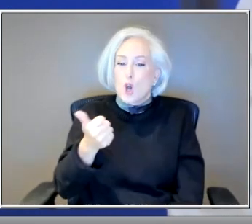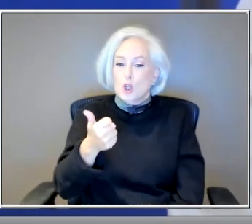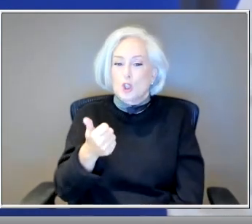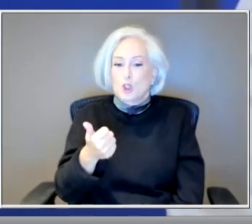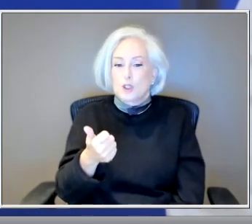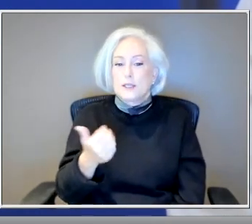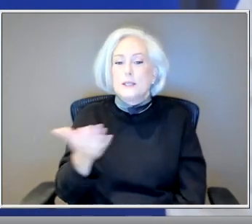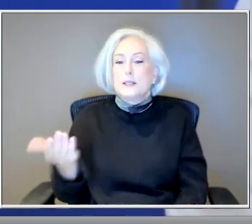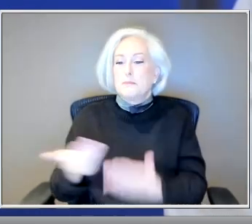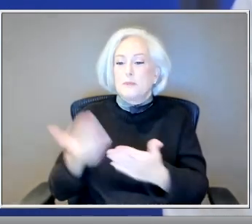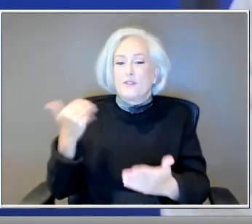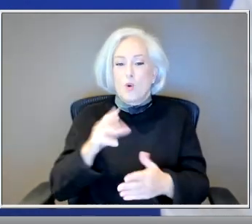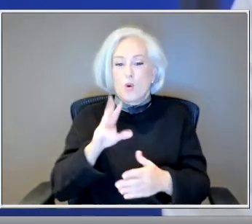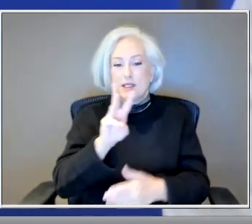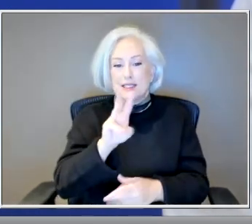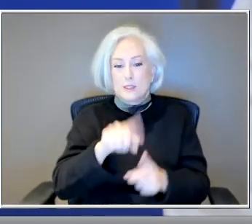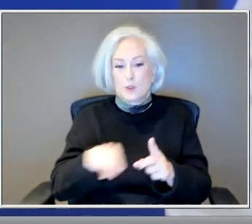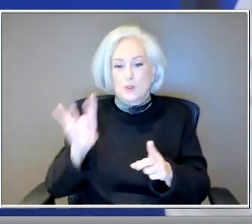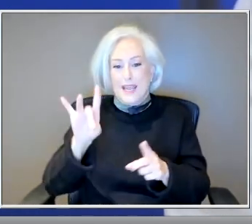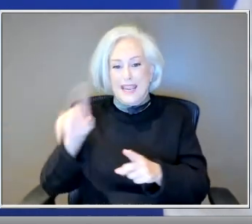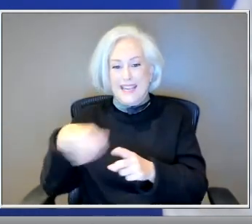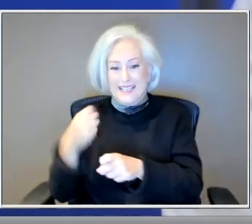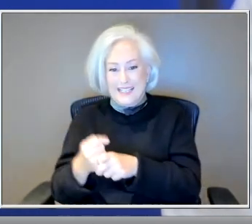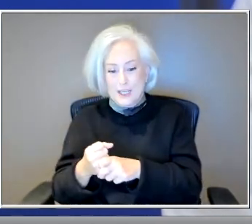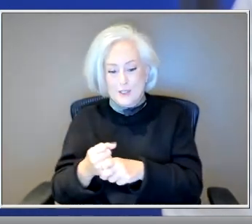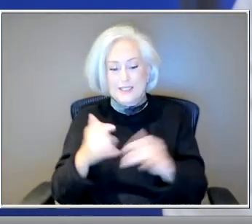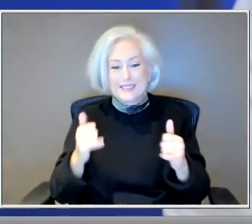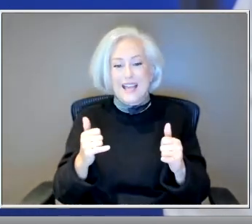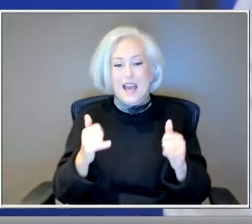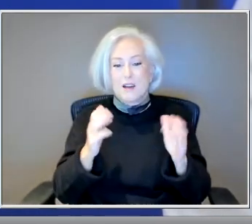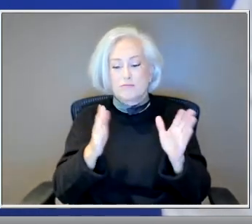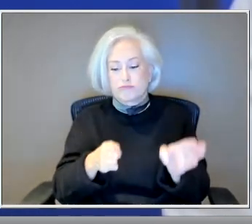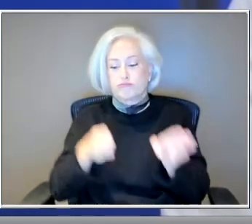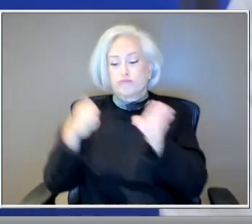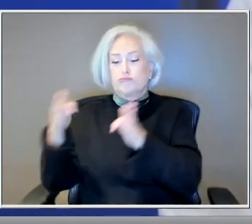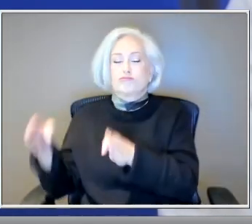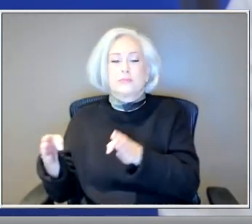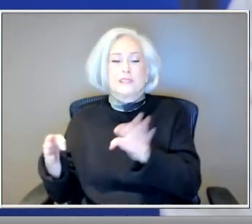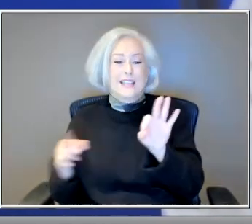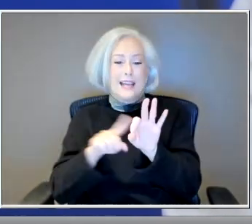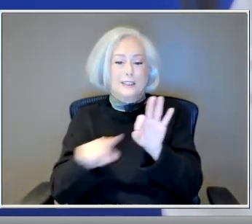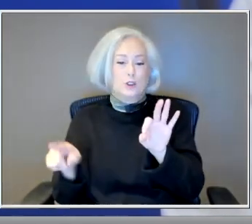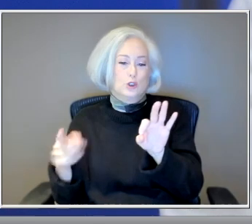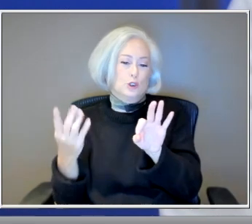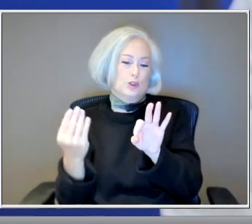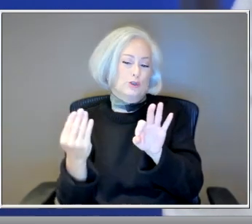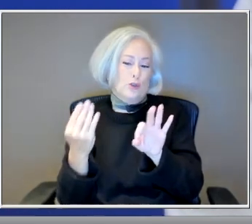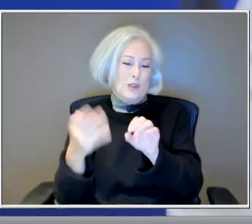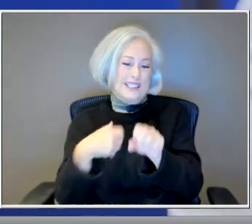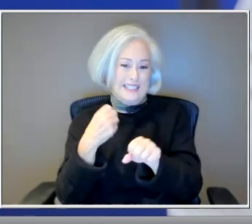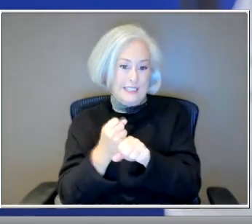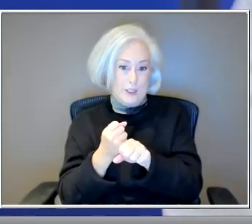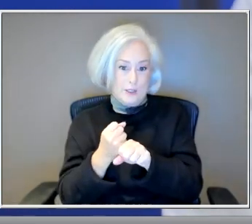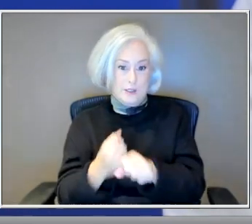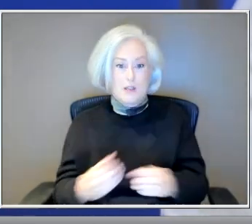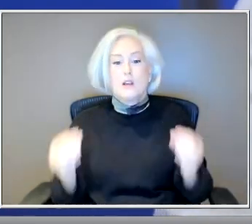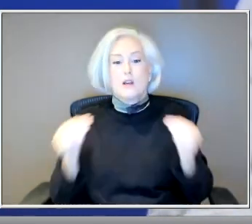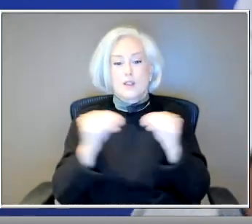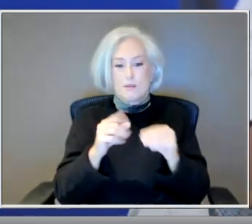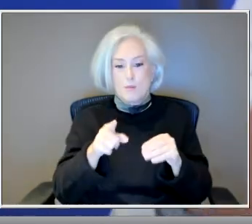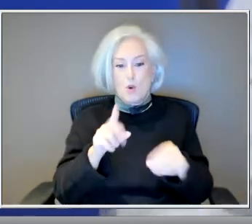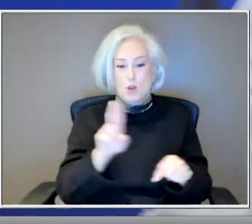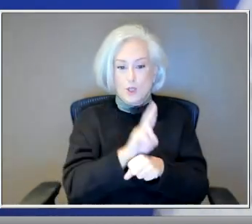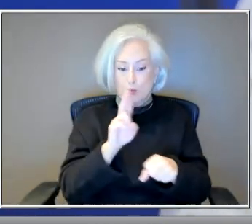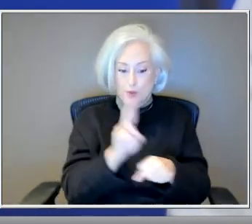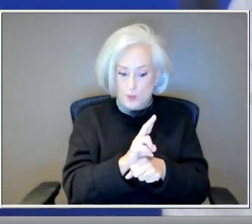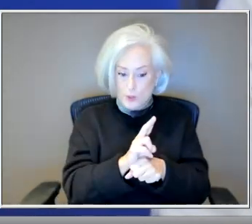years out of them. Now we're about 9 to probably 13 or 14 years. The more you use it, of course, the more,